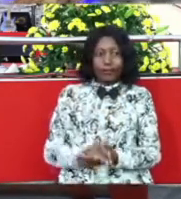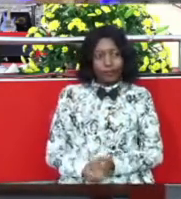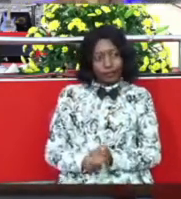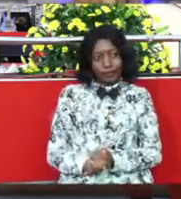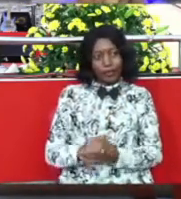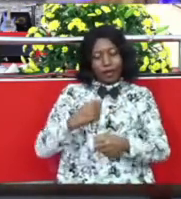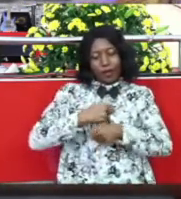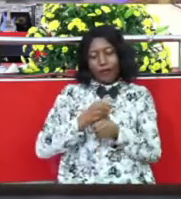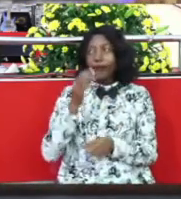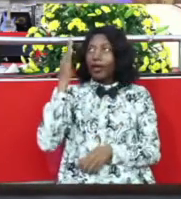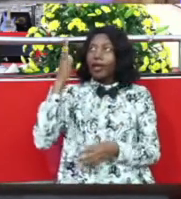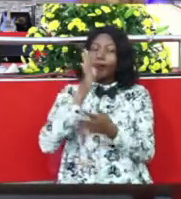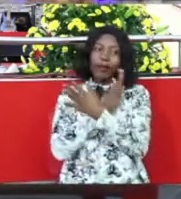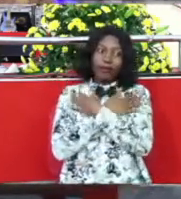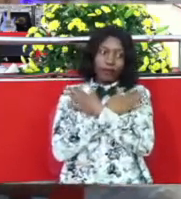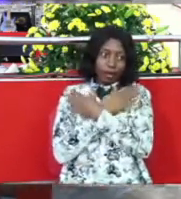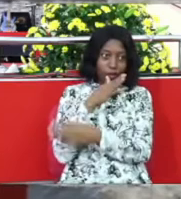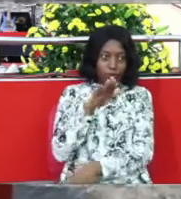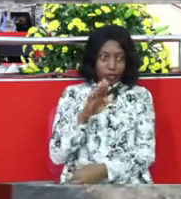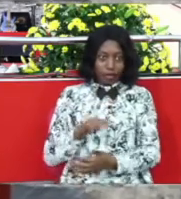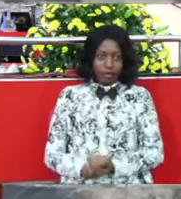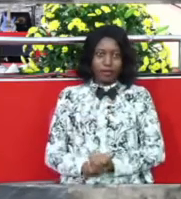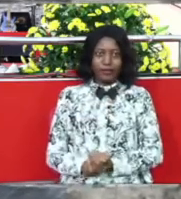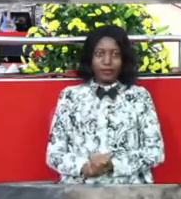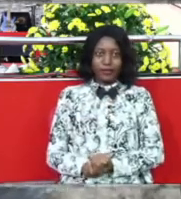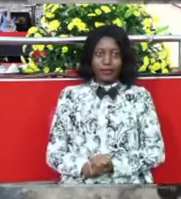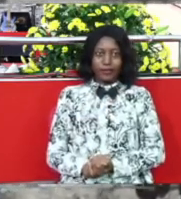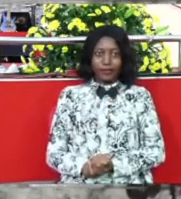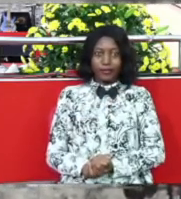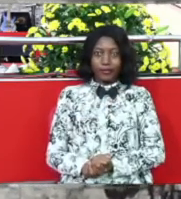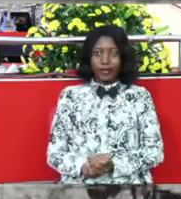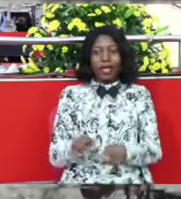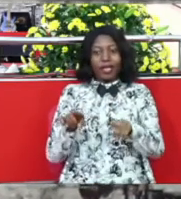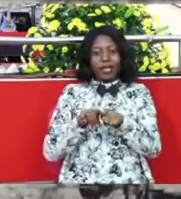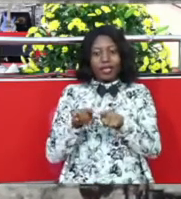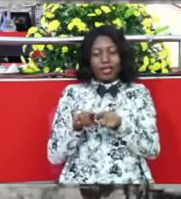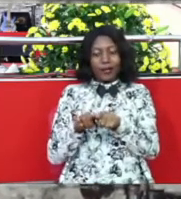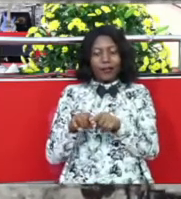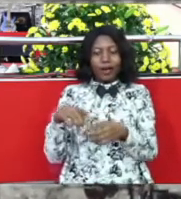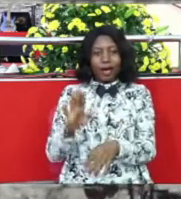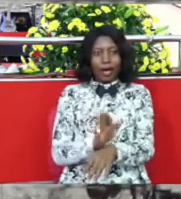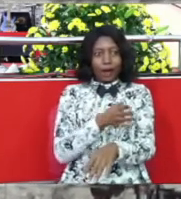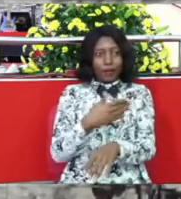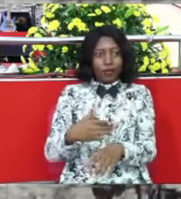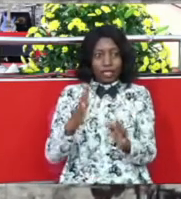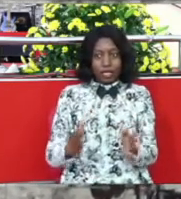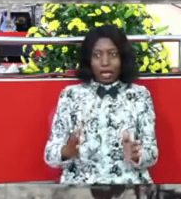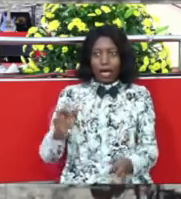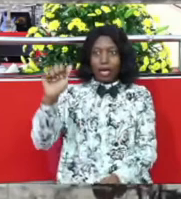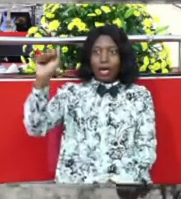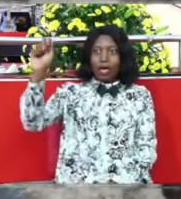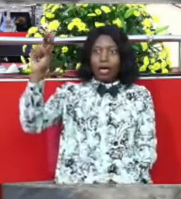make him a friend. Tutaweza kumfanya rafiki. No wonder Angela Chibalonza sing a song,